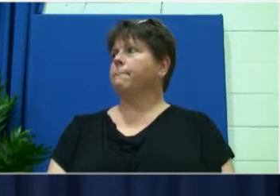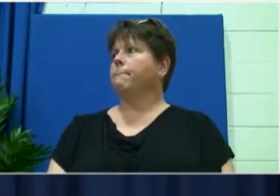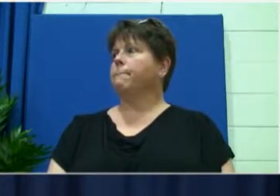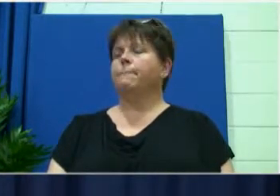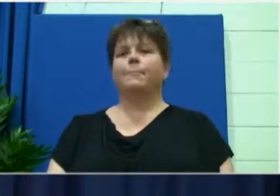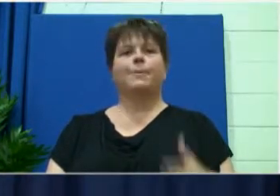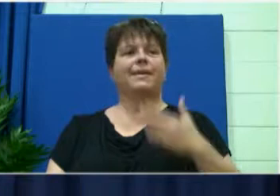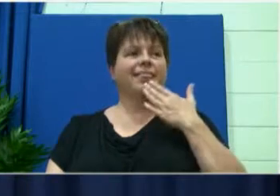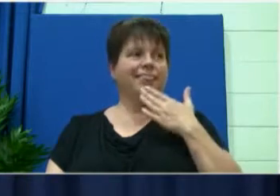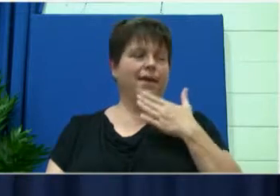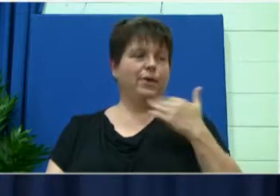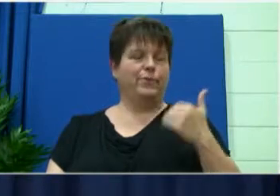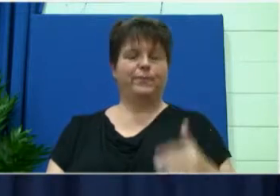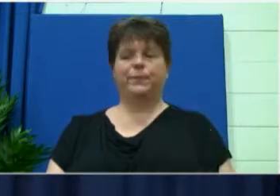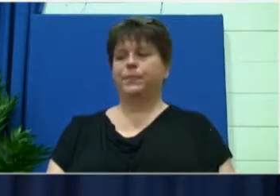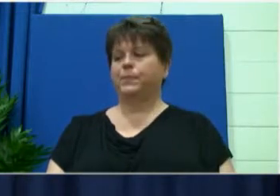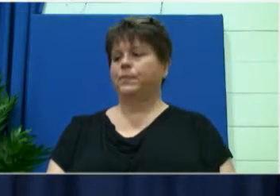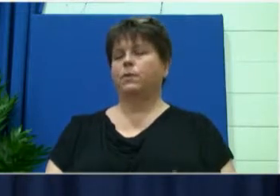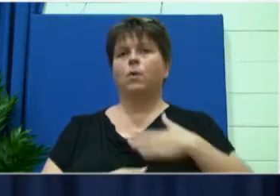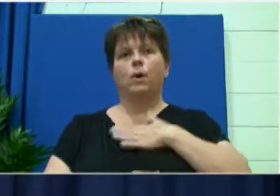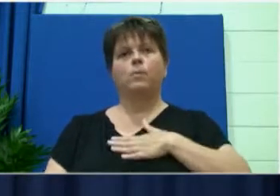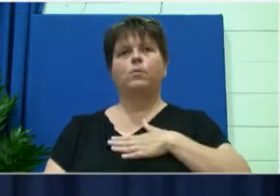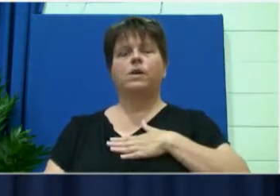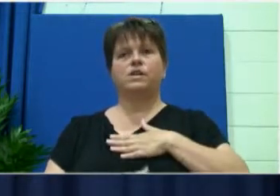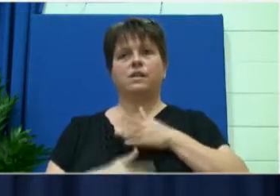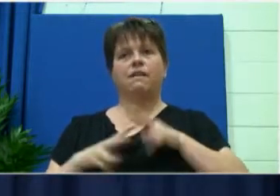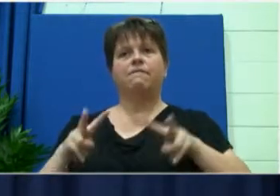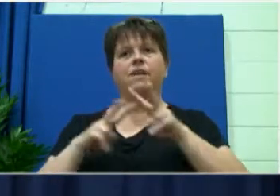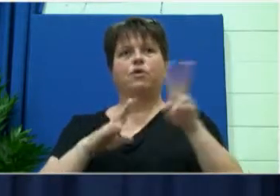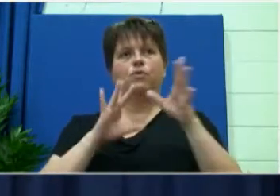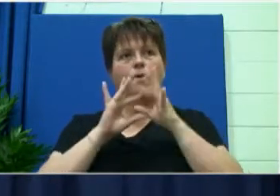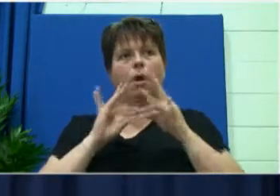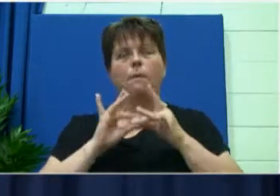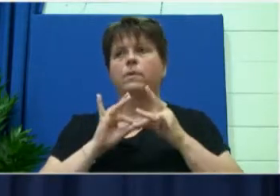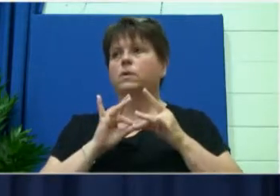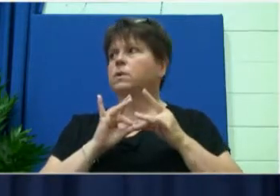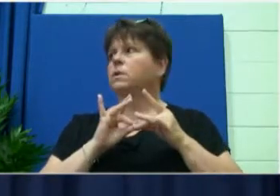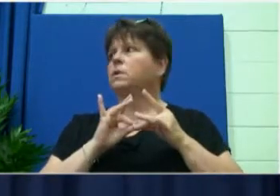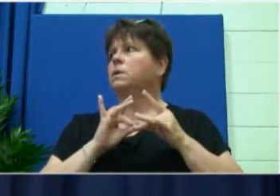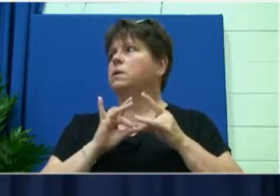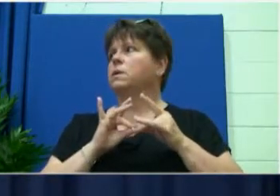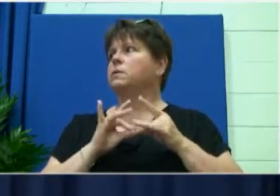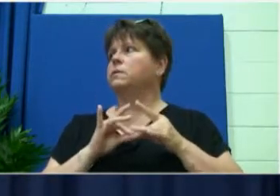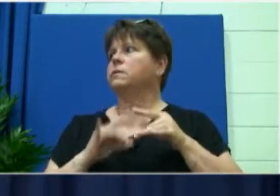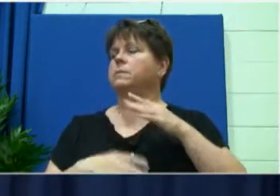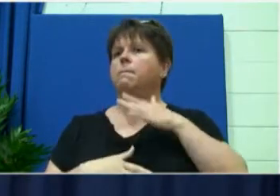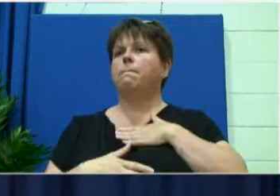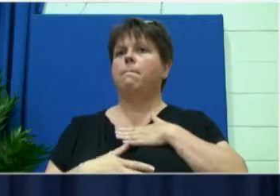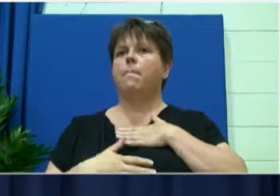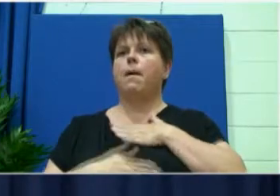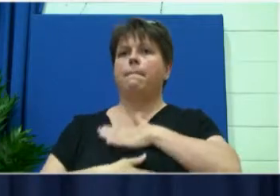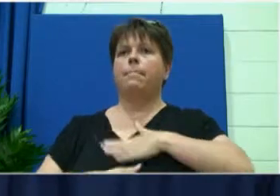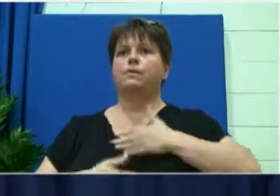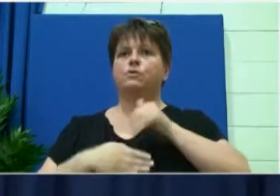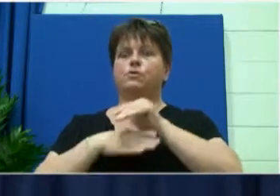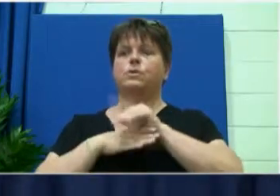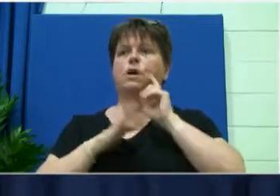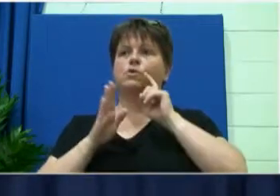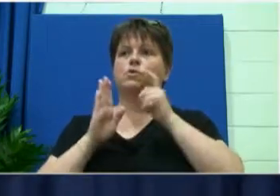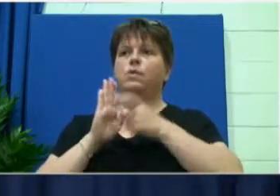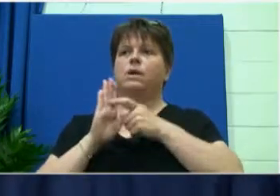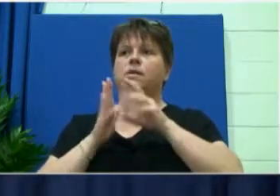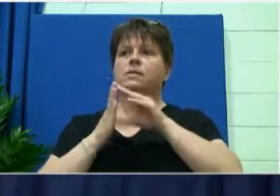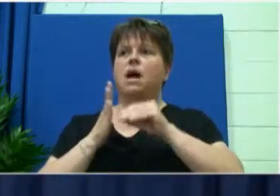Thank you, Professor Donnelly. We appreciate and value your comments. And it is my pleasure this evening to recognize